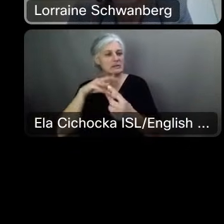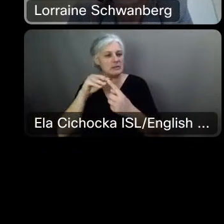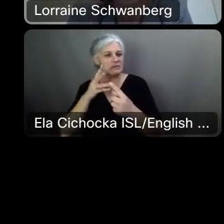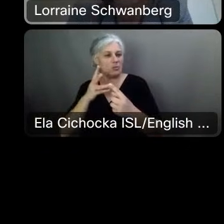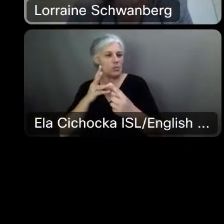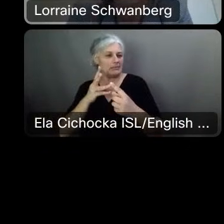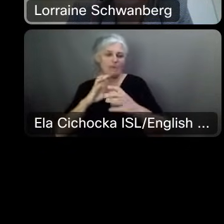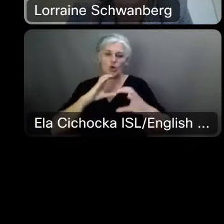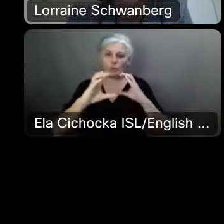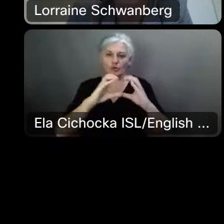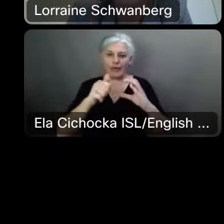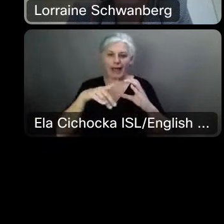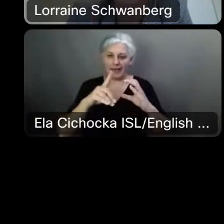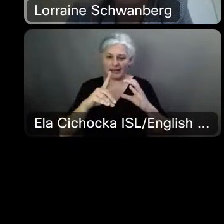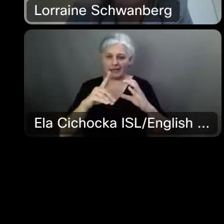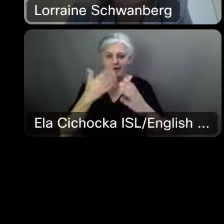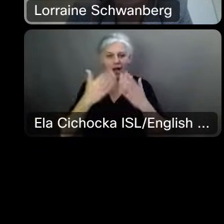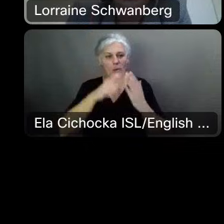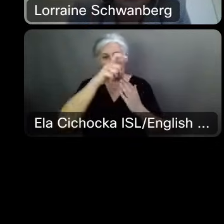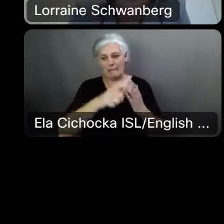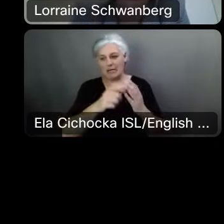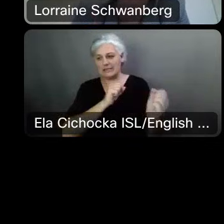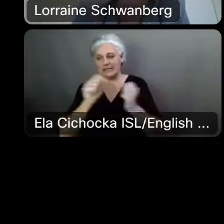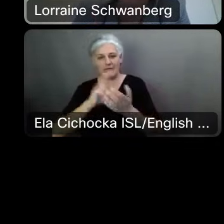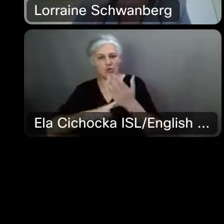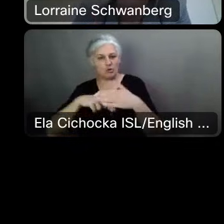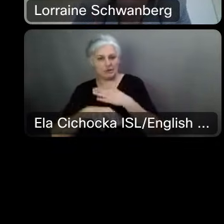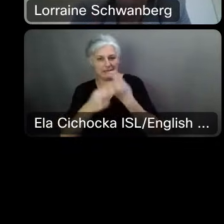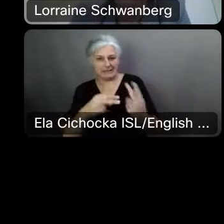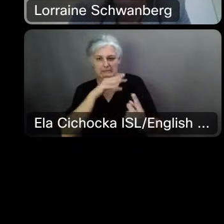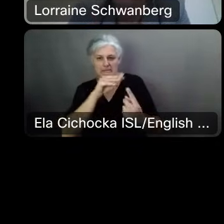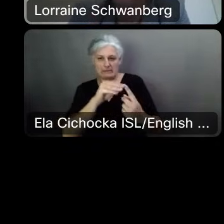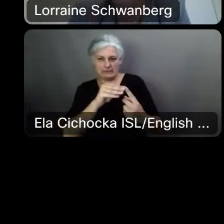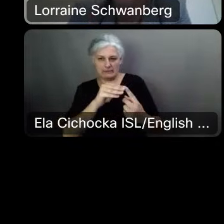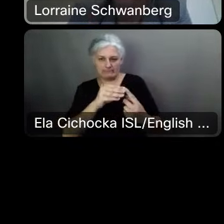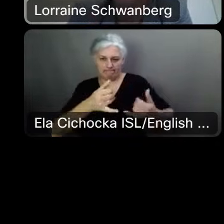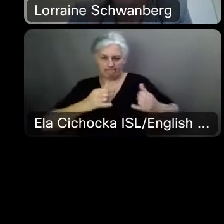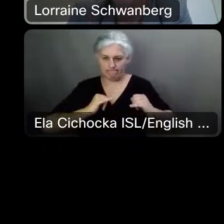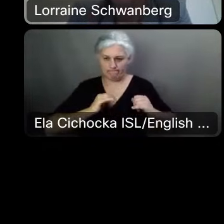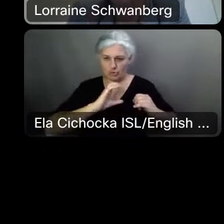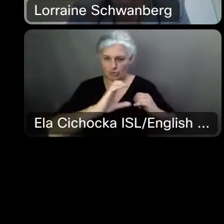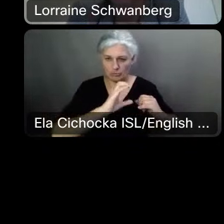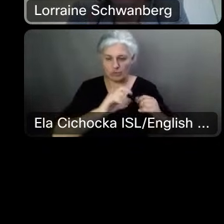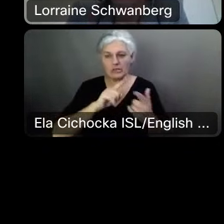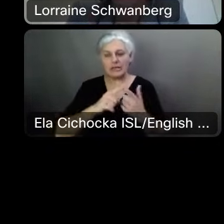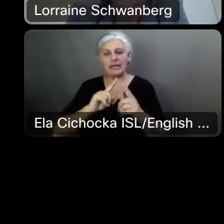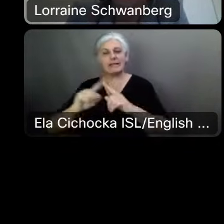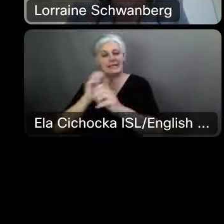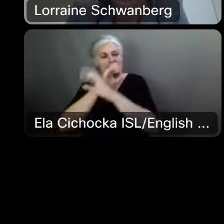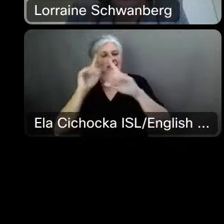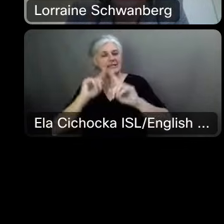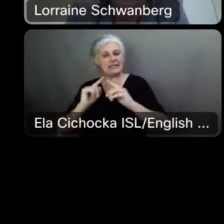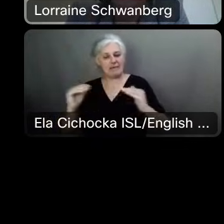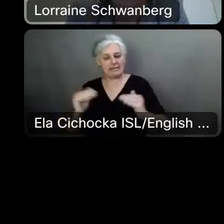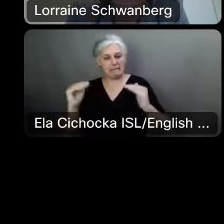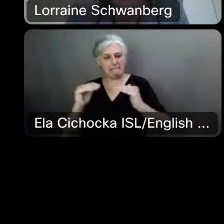some staff, patients and service users may need. There was an ask for us to be very clear on the different steps within an open